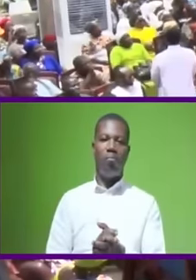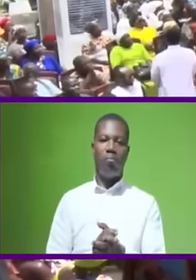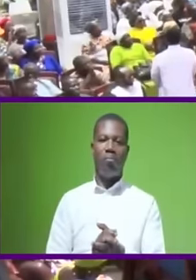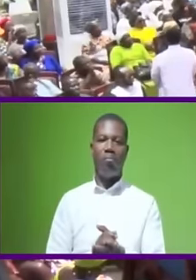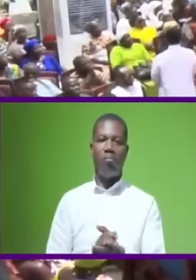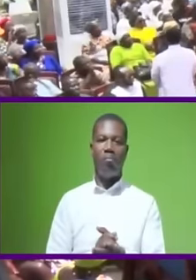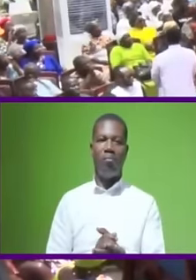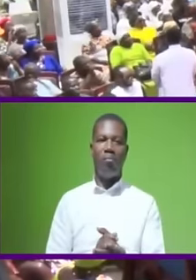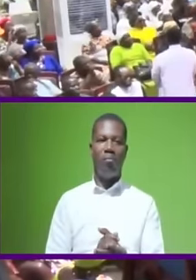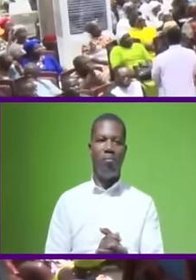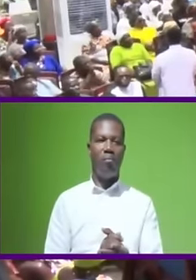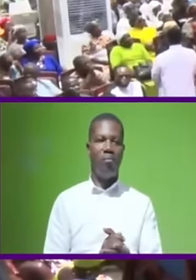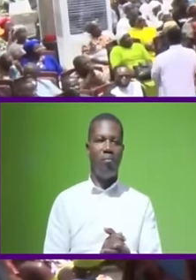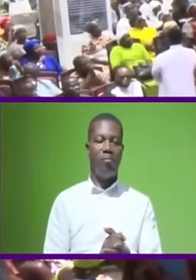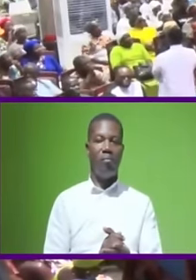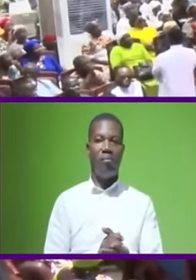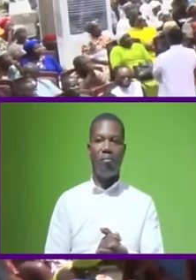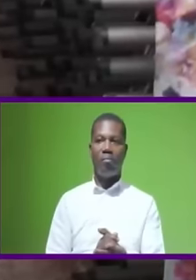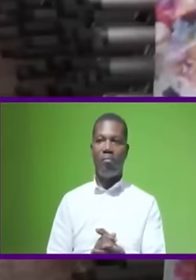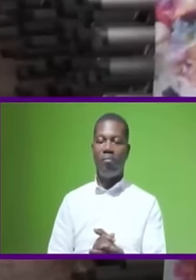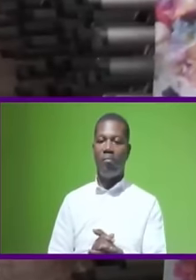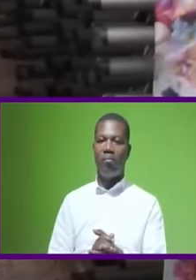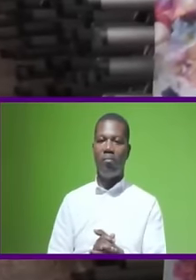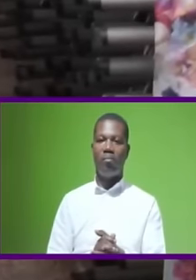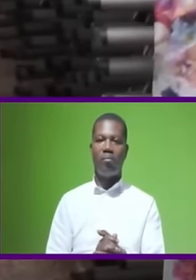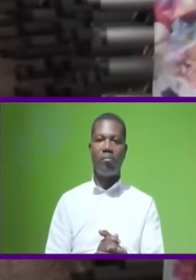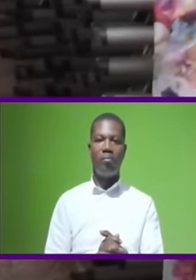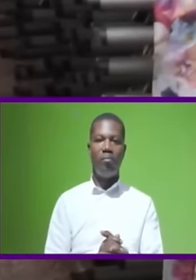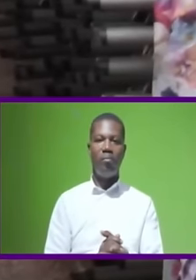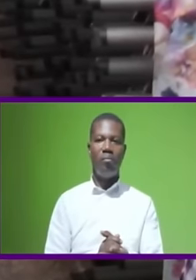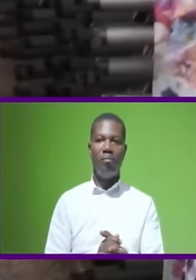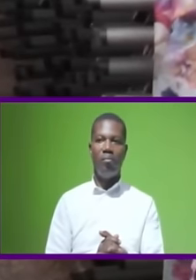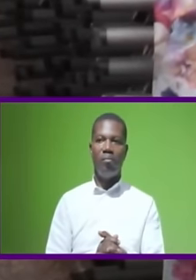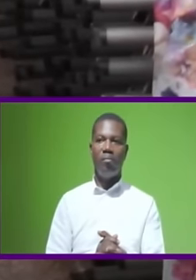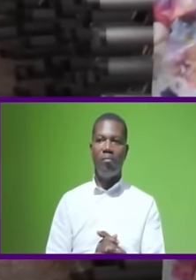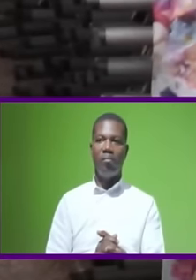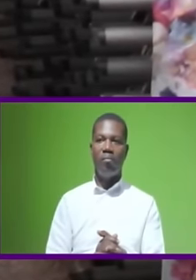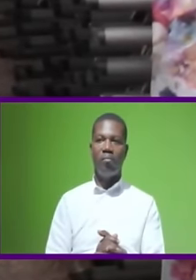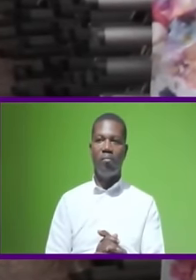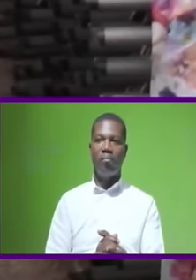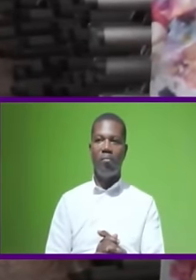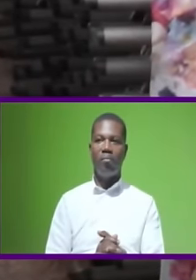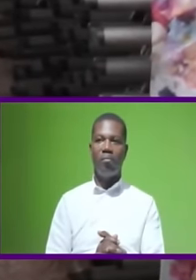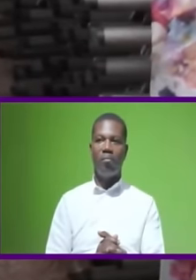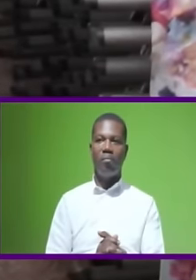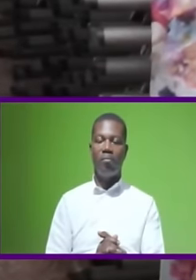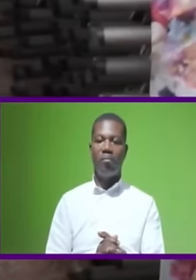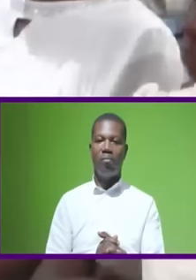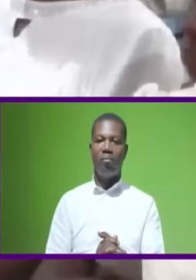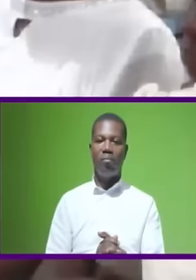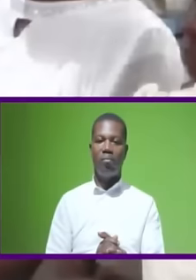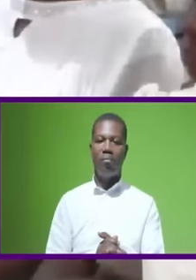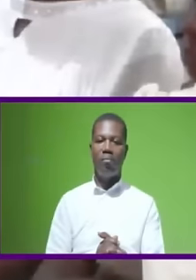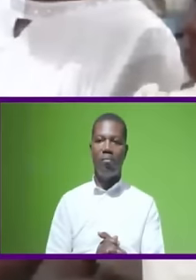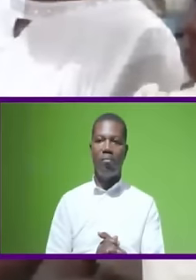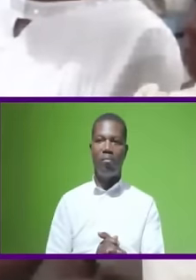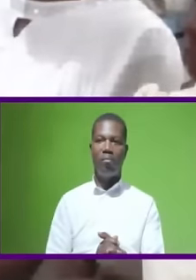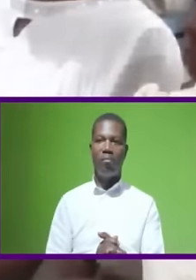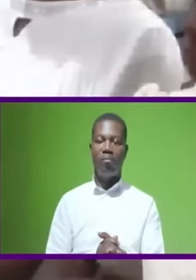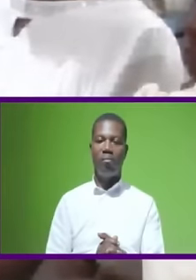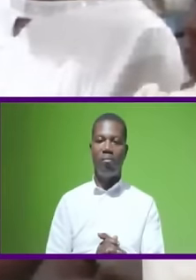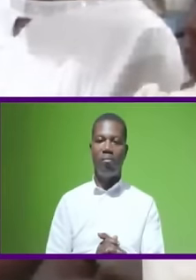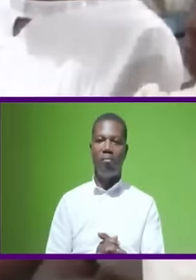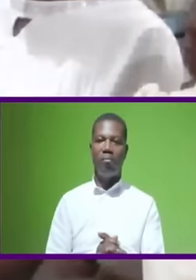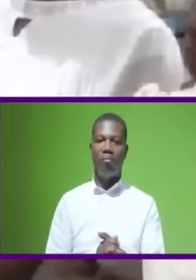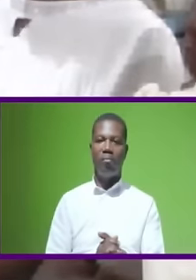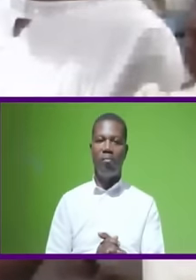Then we could have traced it and then found out that when the breakaway happened, even during the time of the Martin Luther King, then you could have seen that